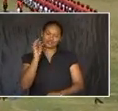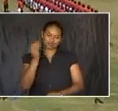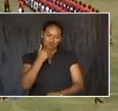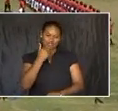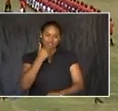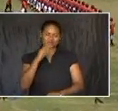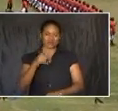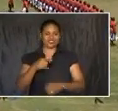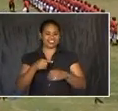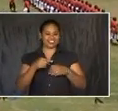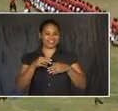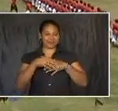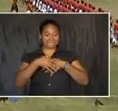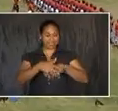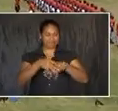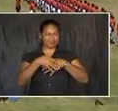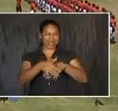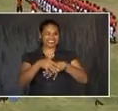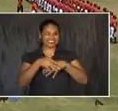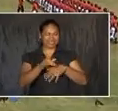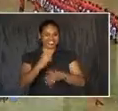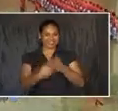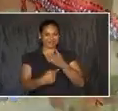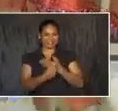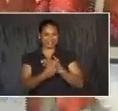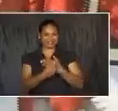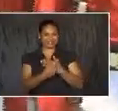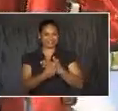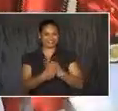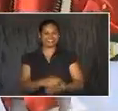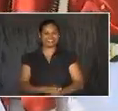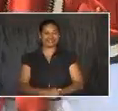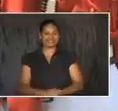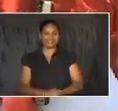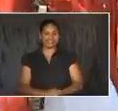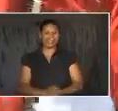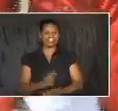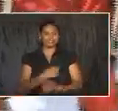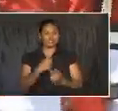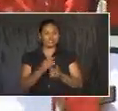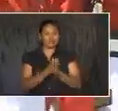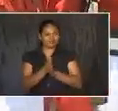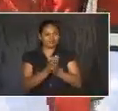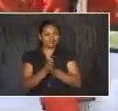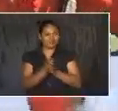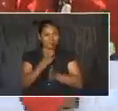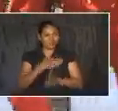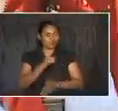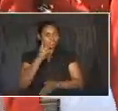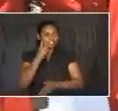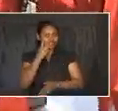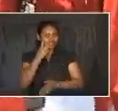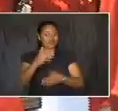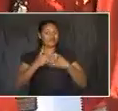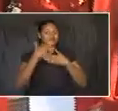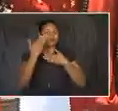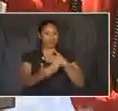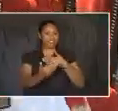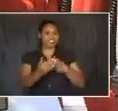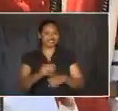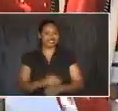and a March Pass, Sangrabi Tongoka, the Borotom of the Wari, the Bengravi, and the Bana Matatico, Memberleta, Nanda Kaini Bonua,